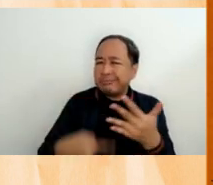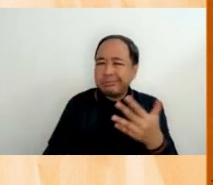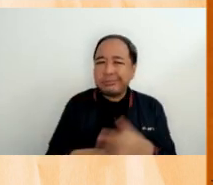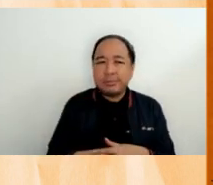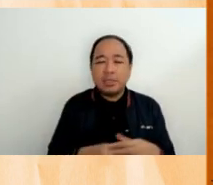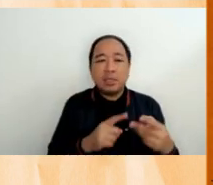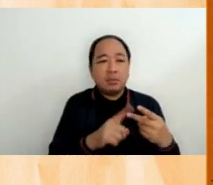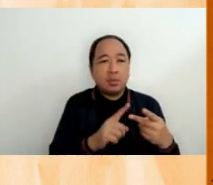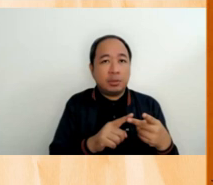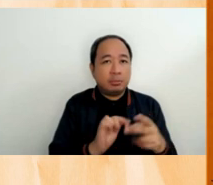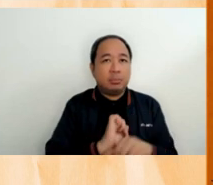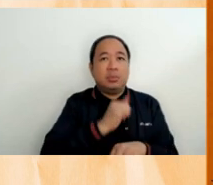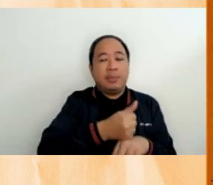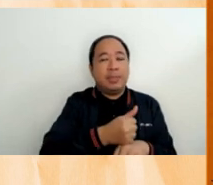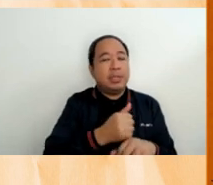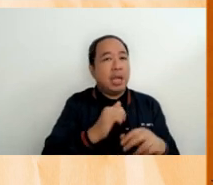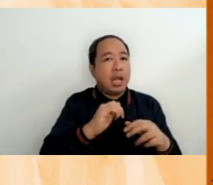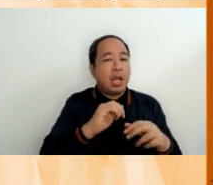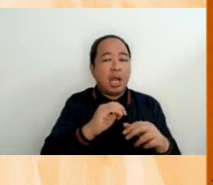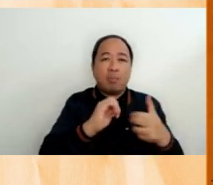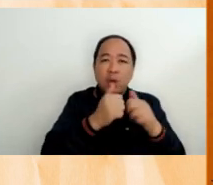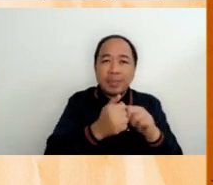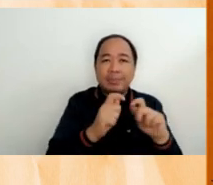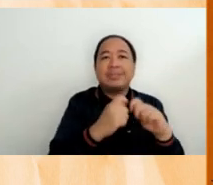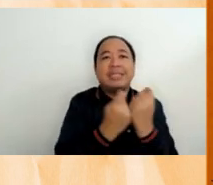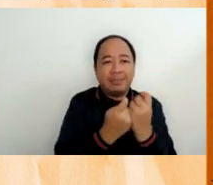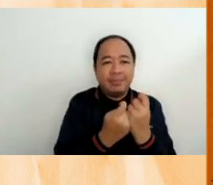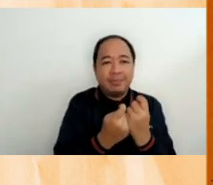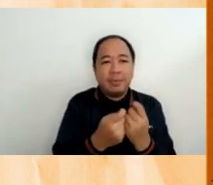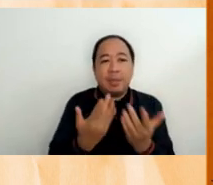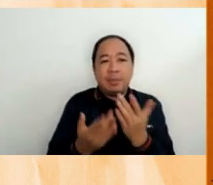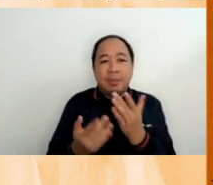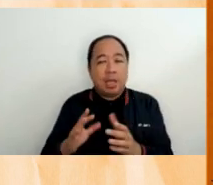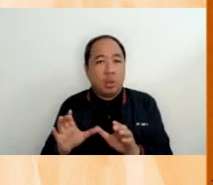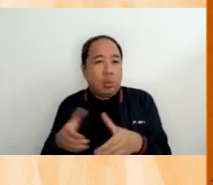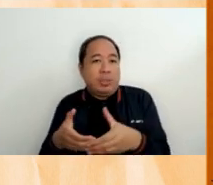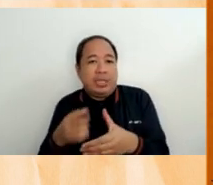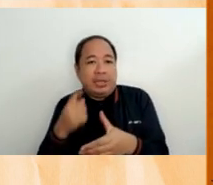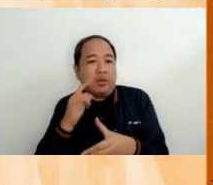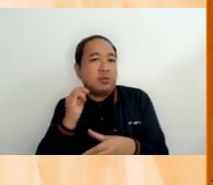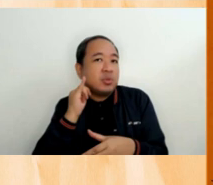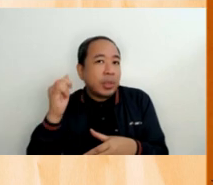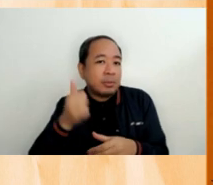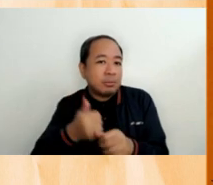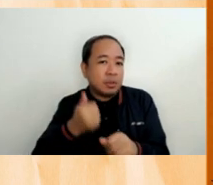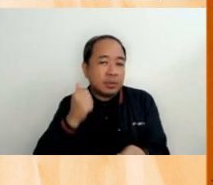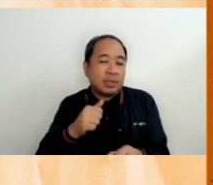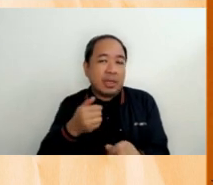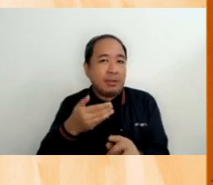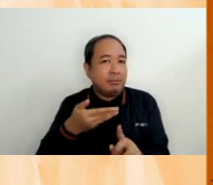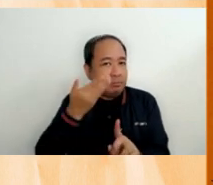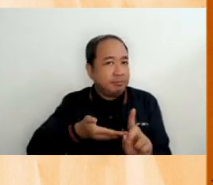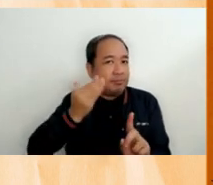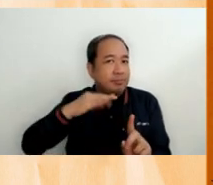staff should be trained on suicide prevention. And we have to help our teachers and other staff to